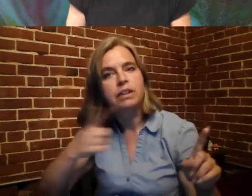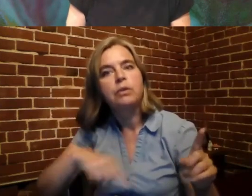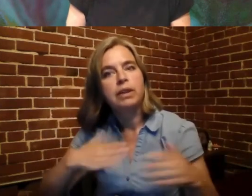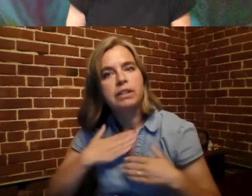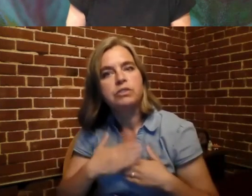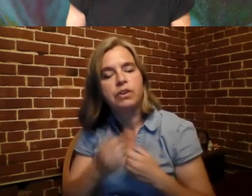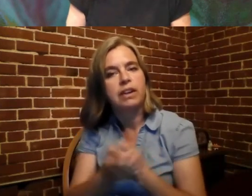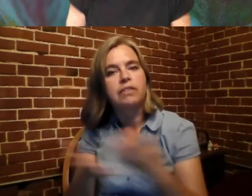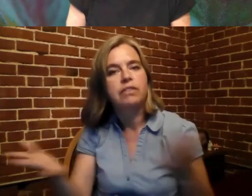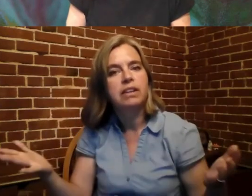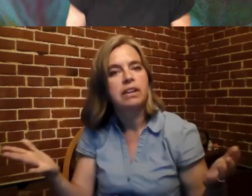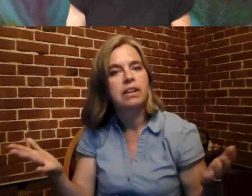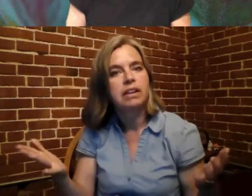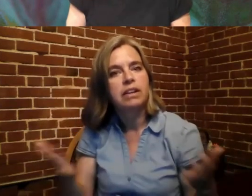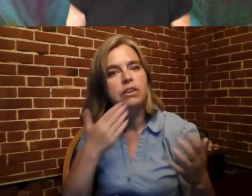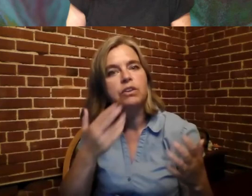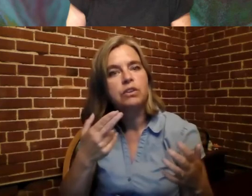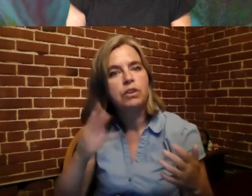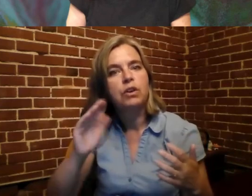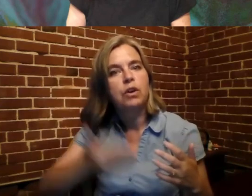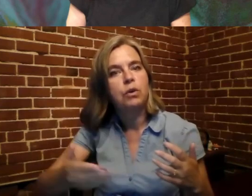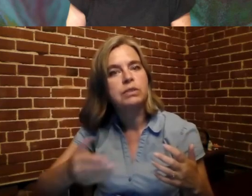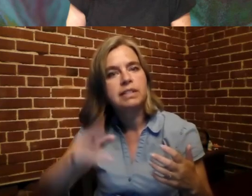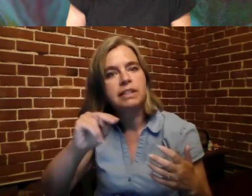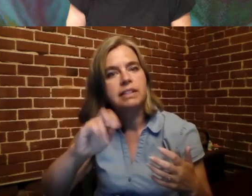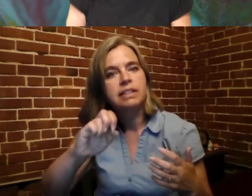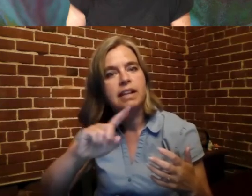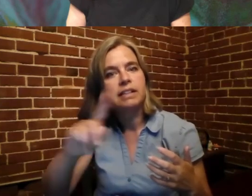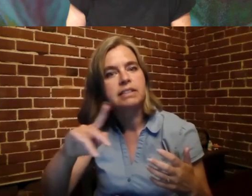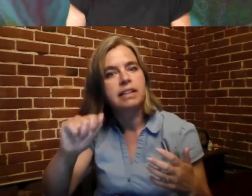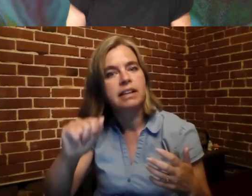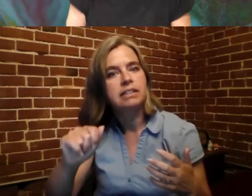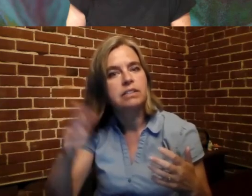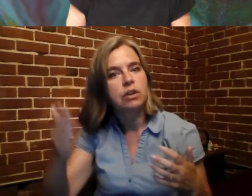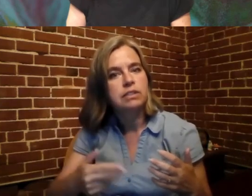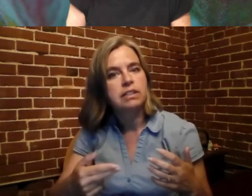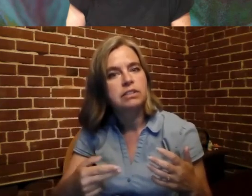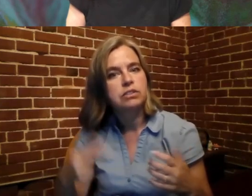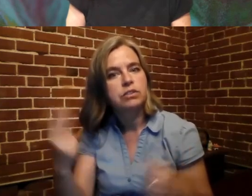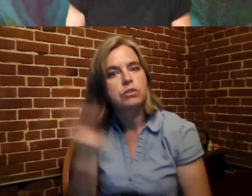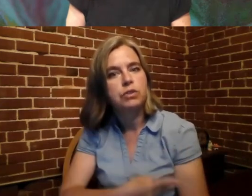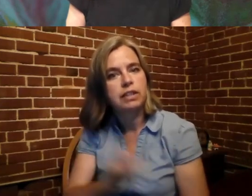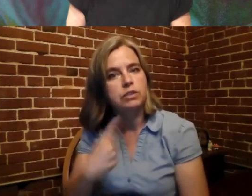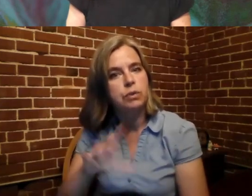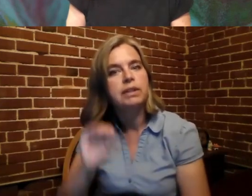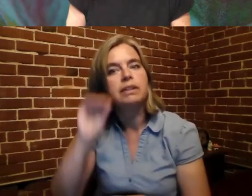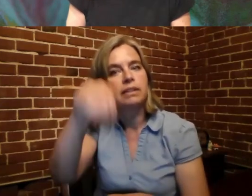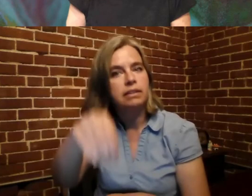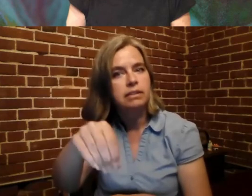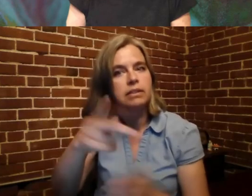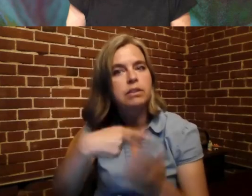You're such a good host, Neshka, hosting us in those couple of days that we are doing the installation.